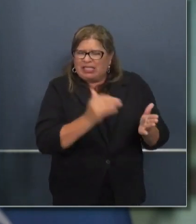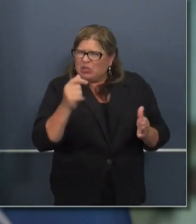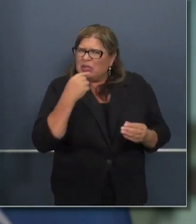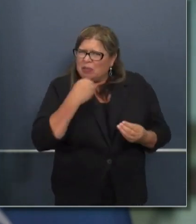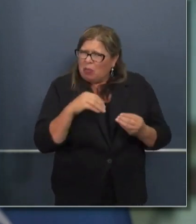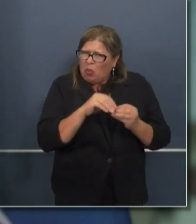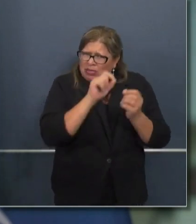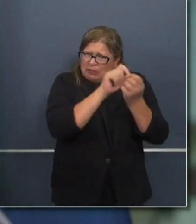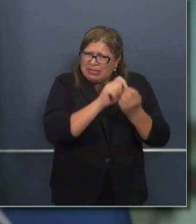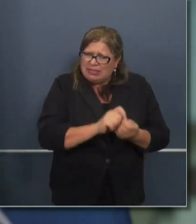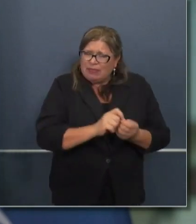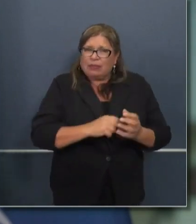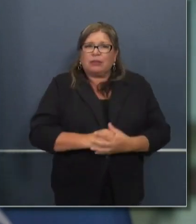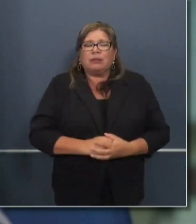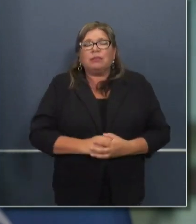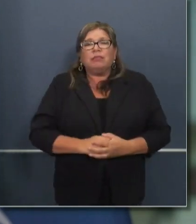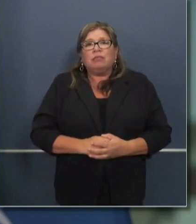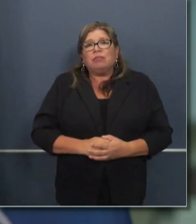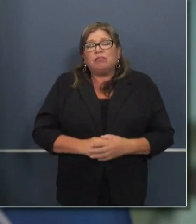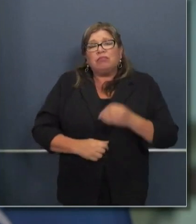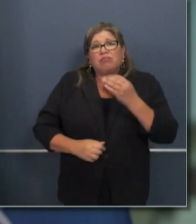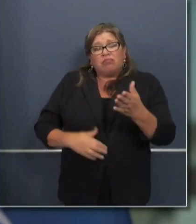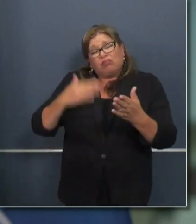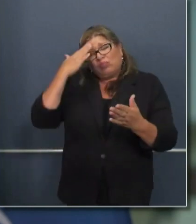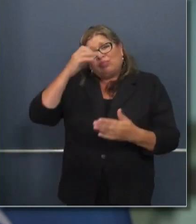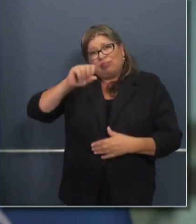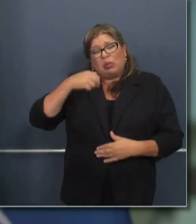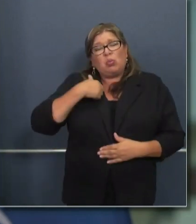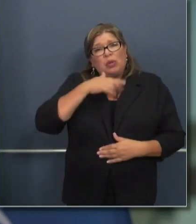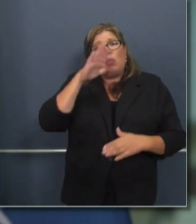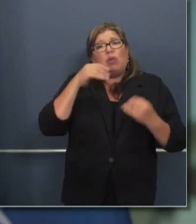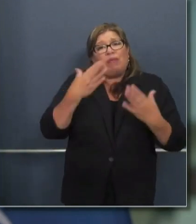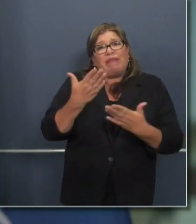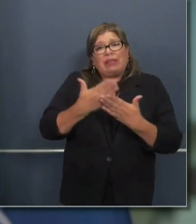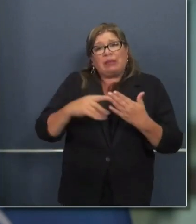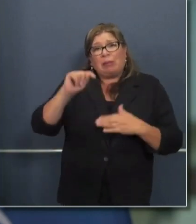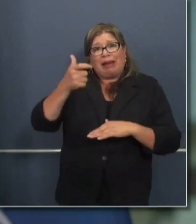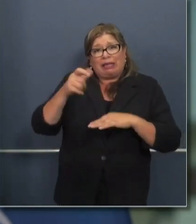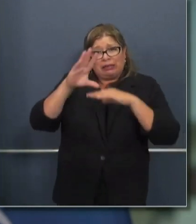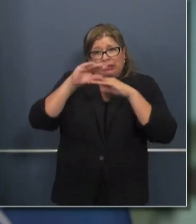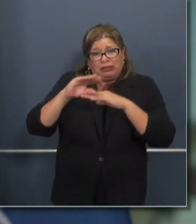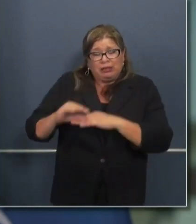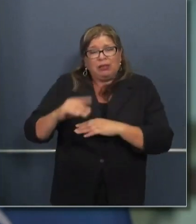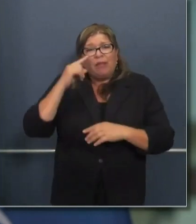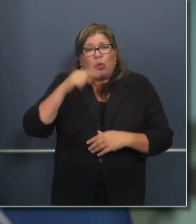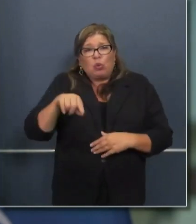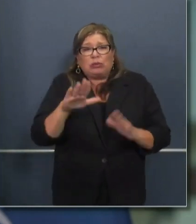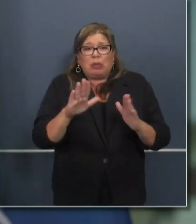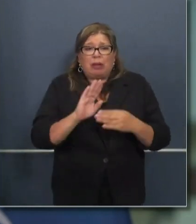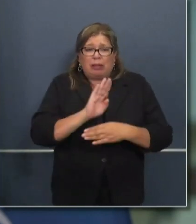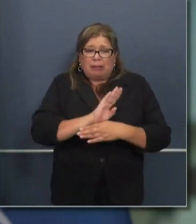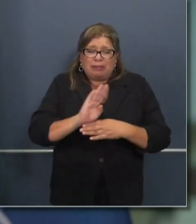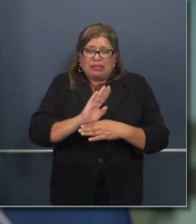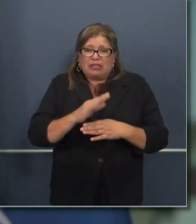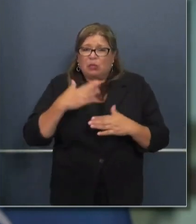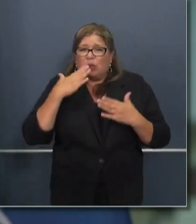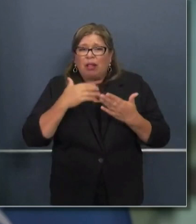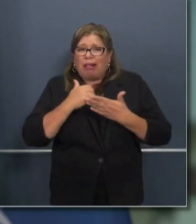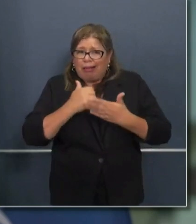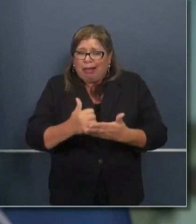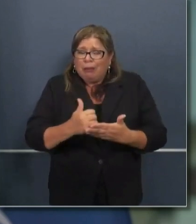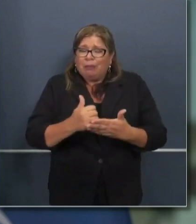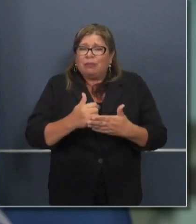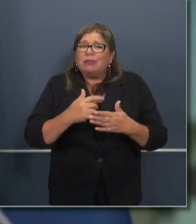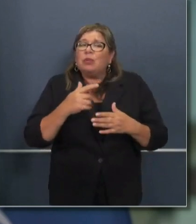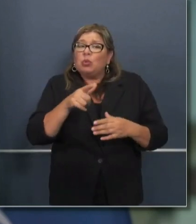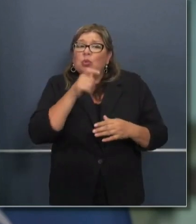eye on focusing on the need of small businesses, not only for those that want to start their business and providing some tax relief for those startups,